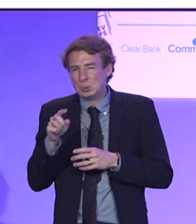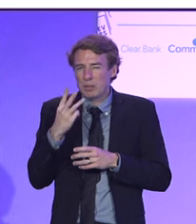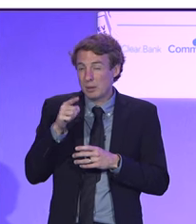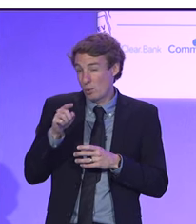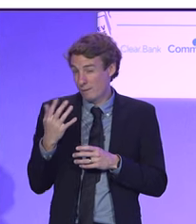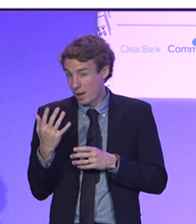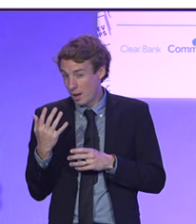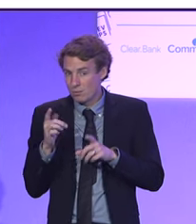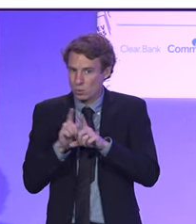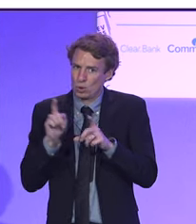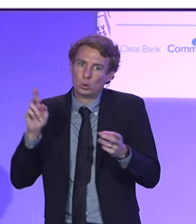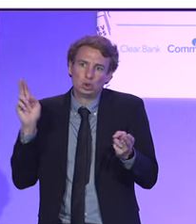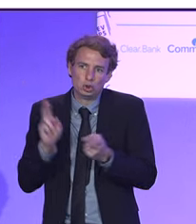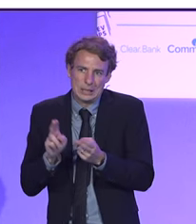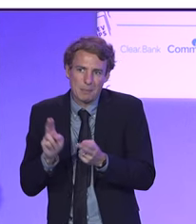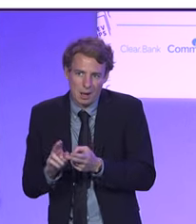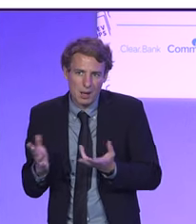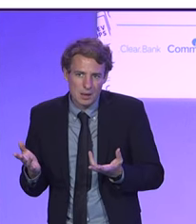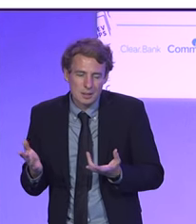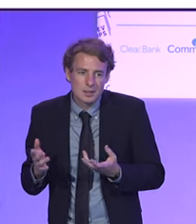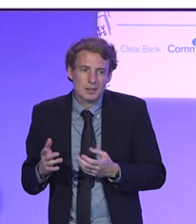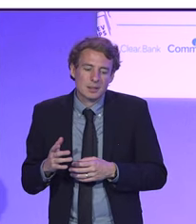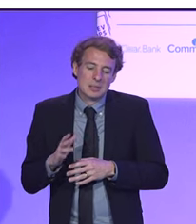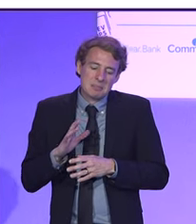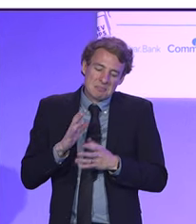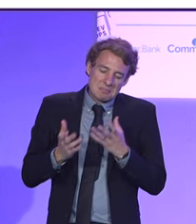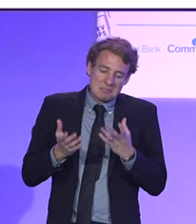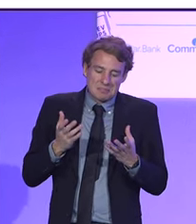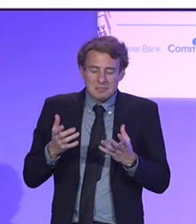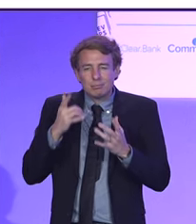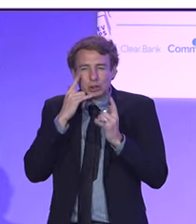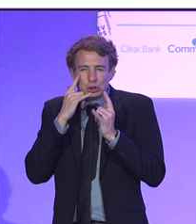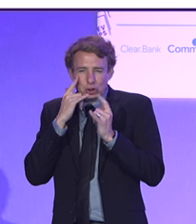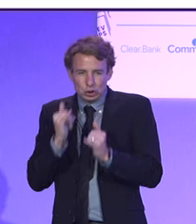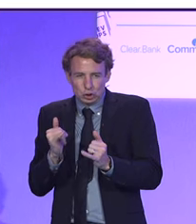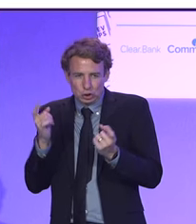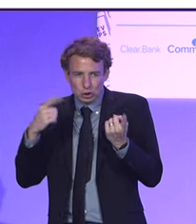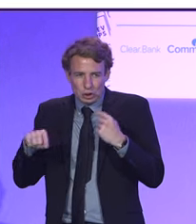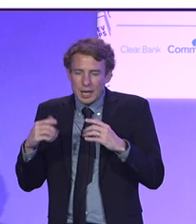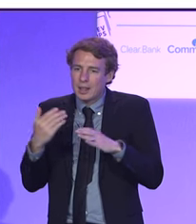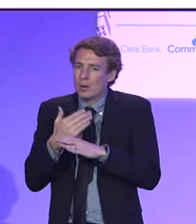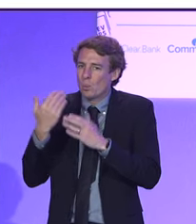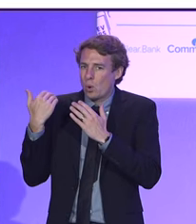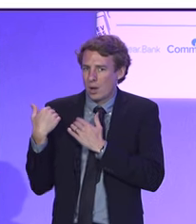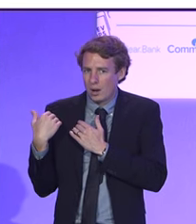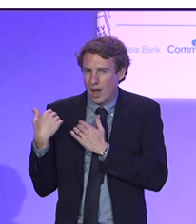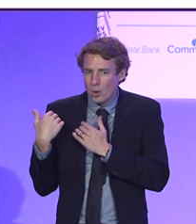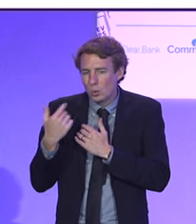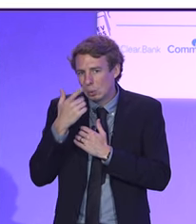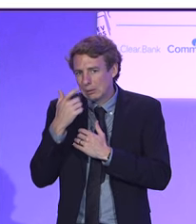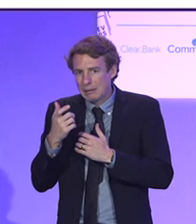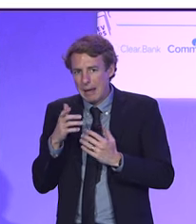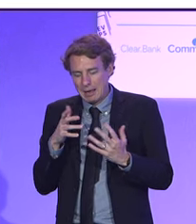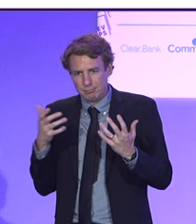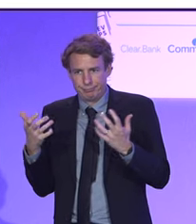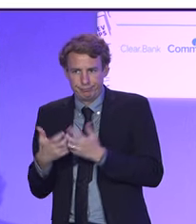are also cheaper. However, the caveat here is check that your workload is actually suitable for running on ARM-based. It's